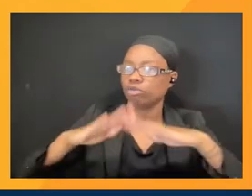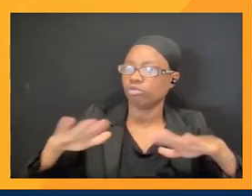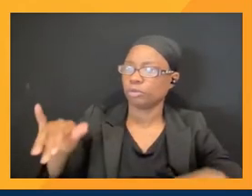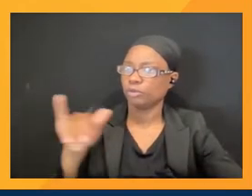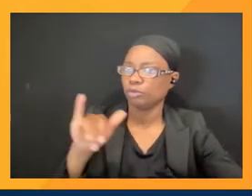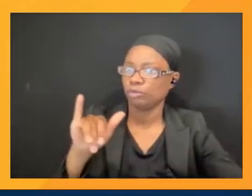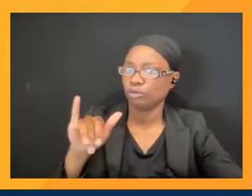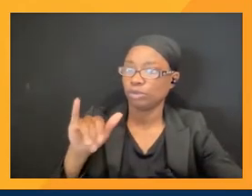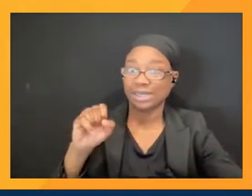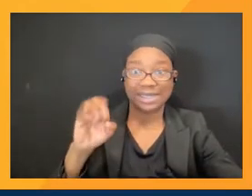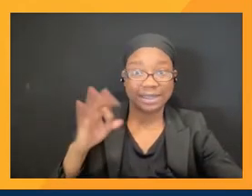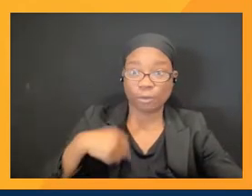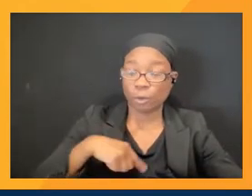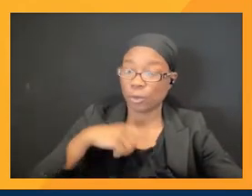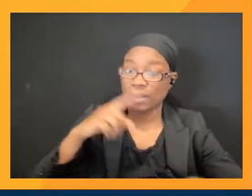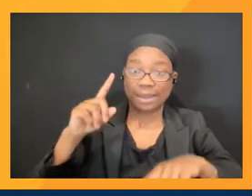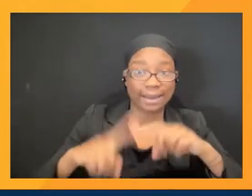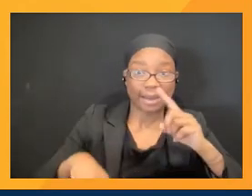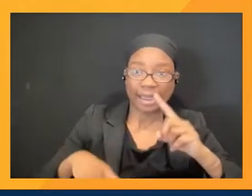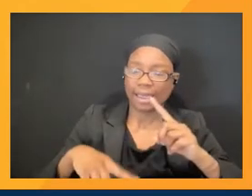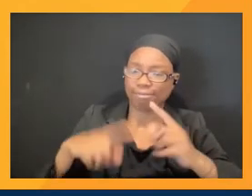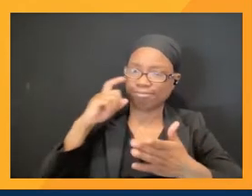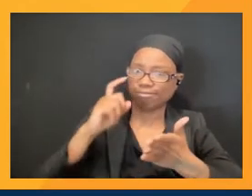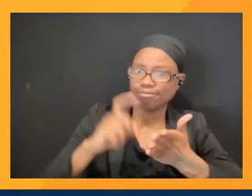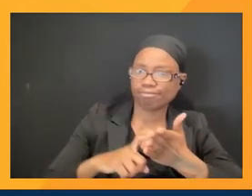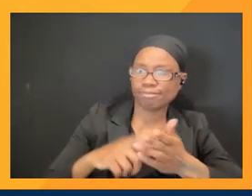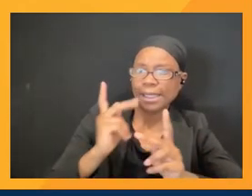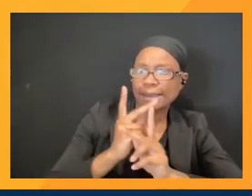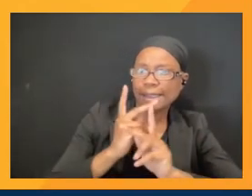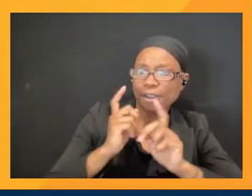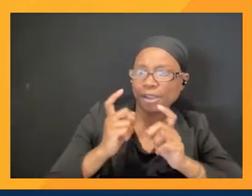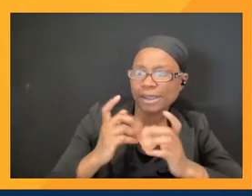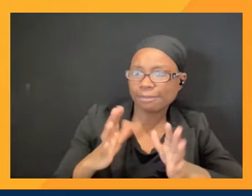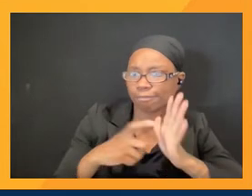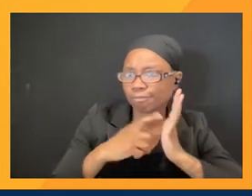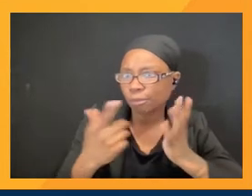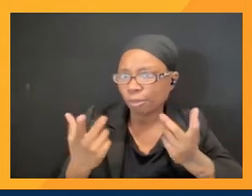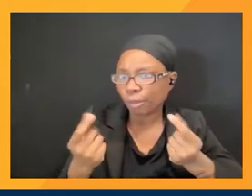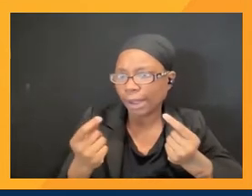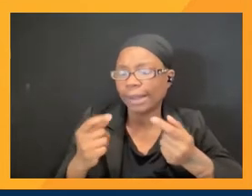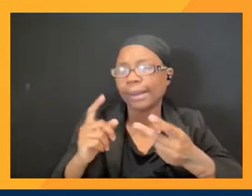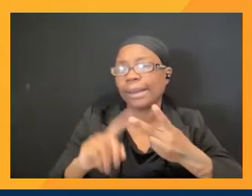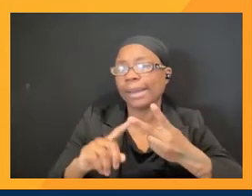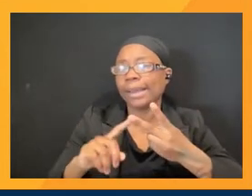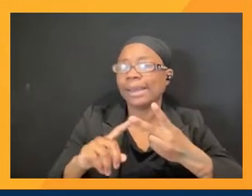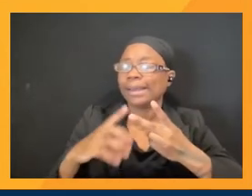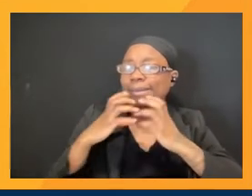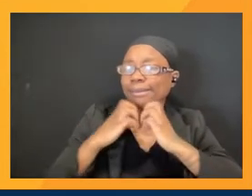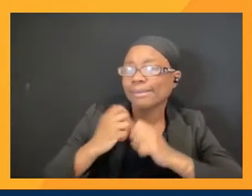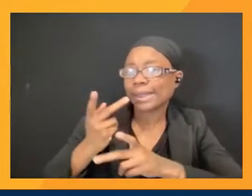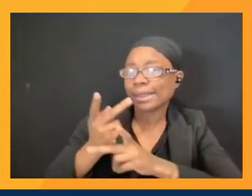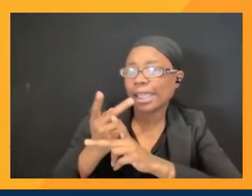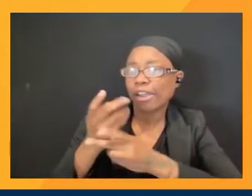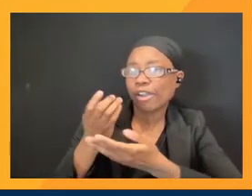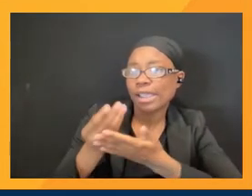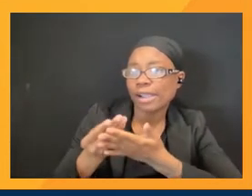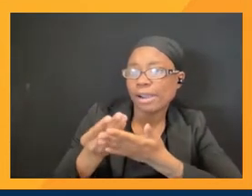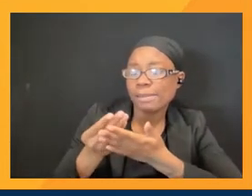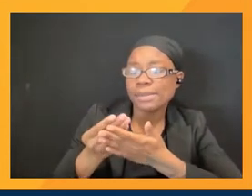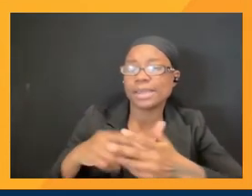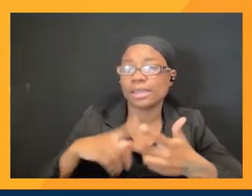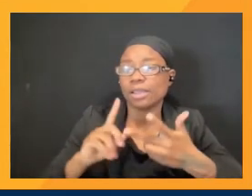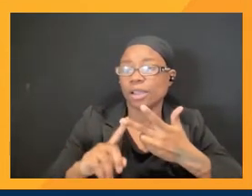creatively with cities to be part of the solution, right? To keep tenants in their home in the aftermath of COVID. So